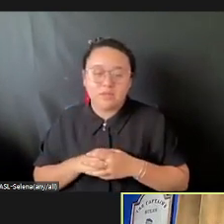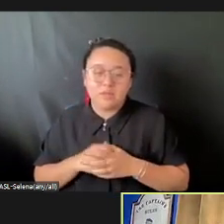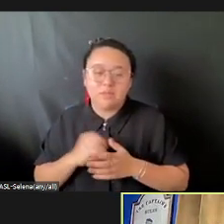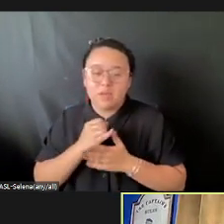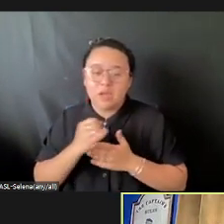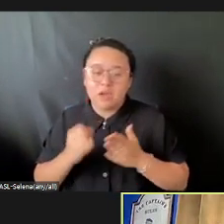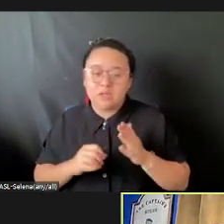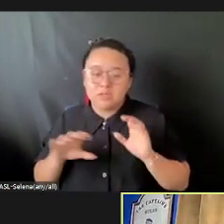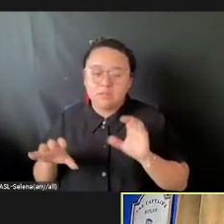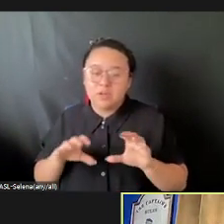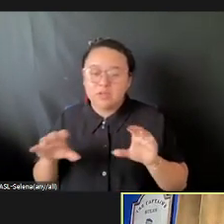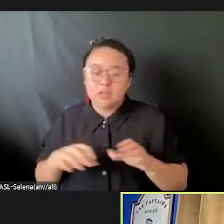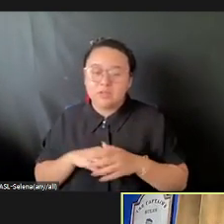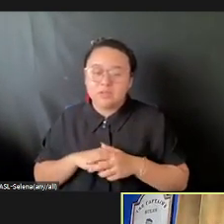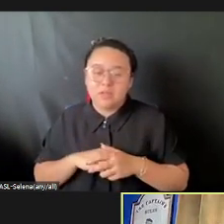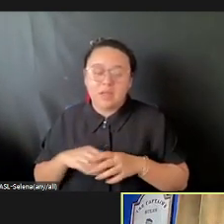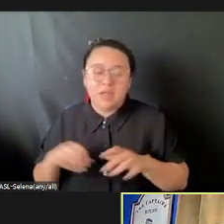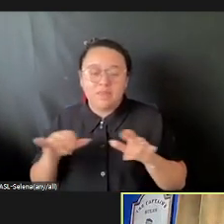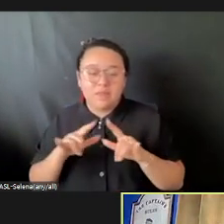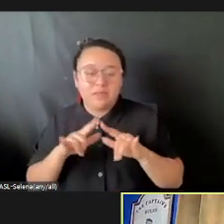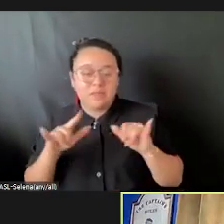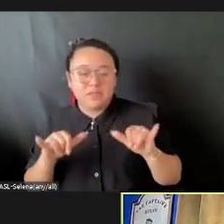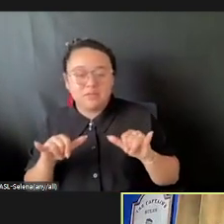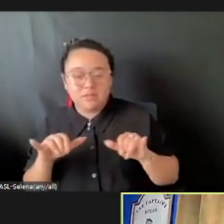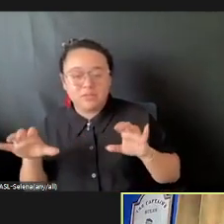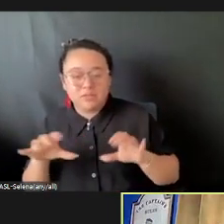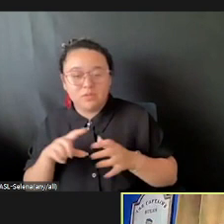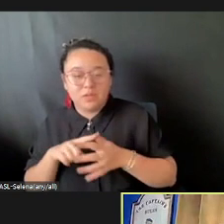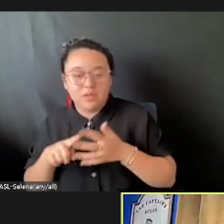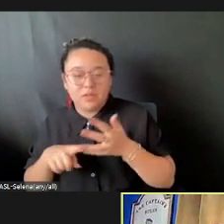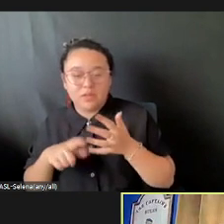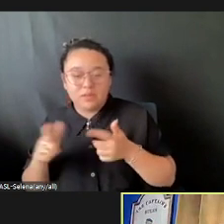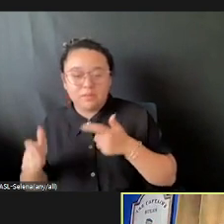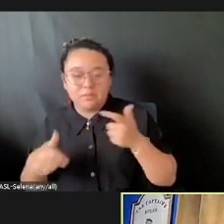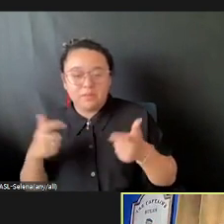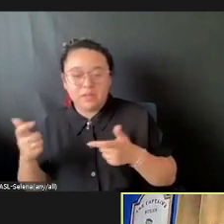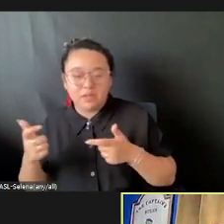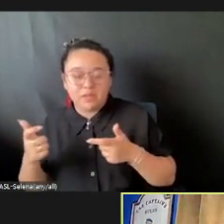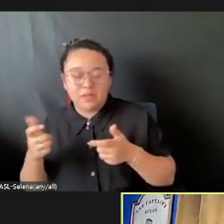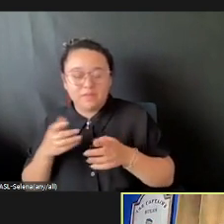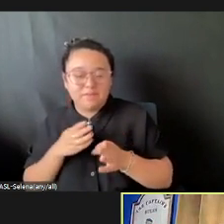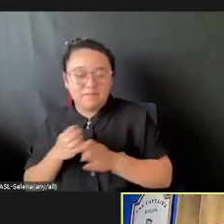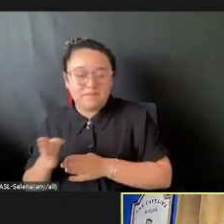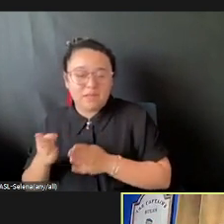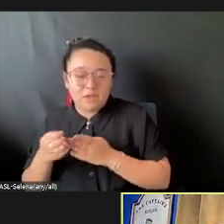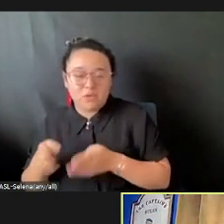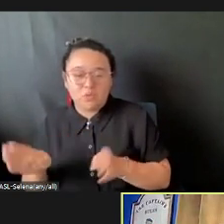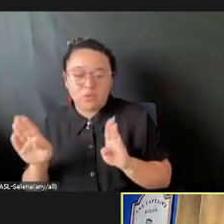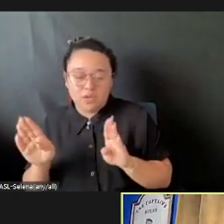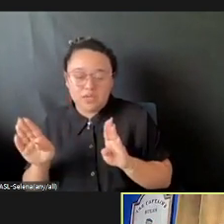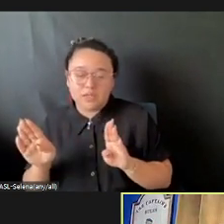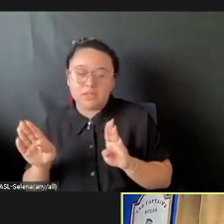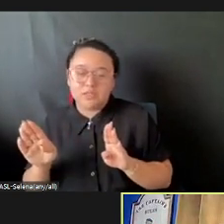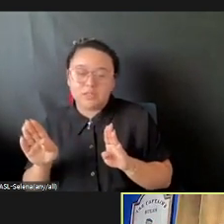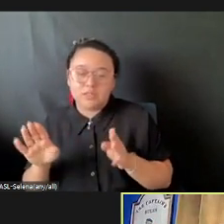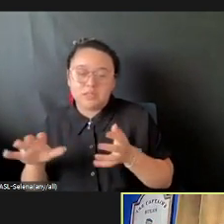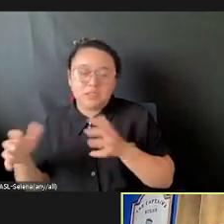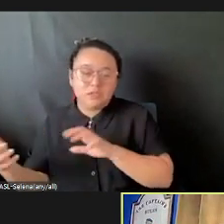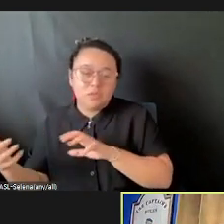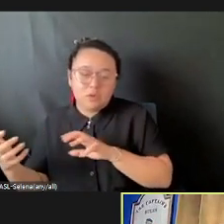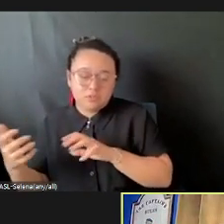artistic practices, as well as continuing to do those kind of bigger field-wide pushing